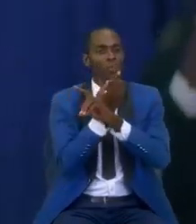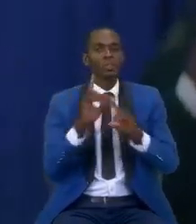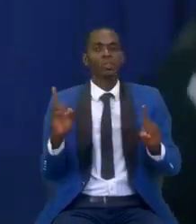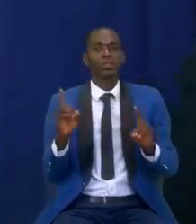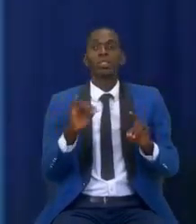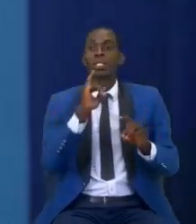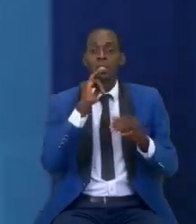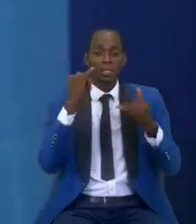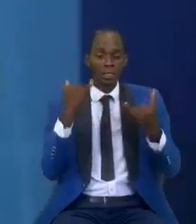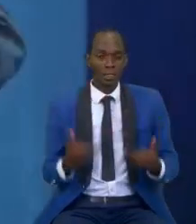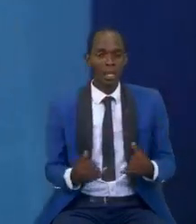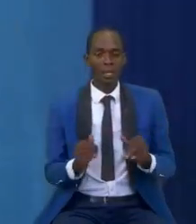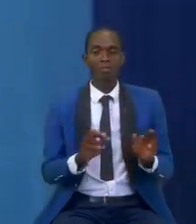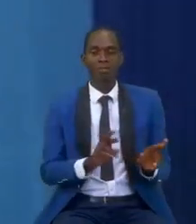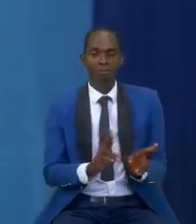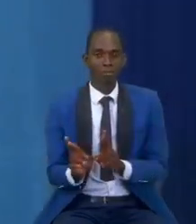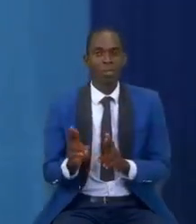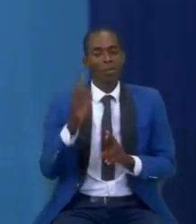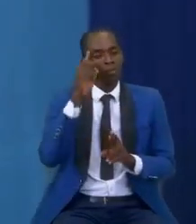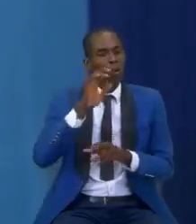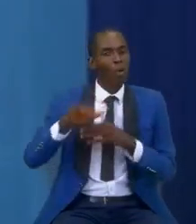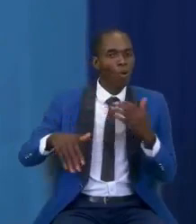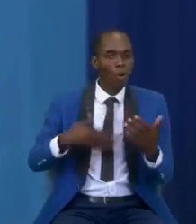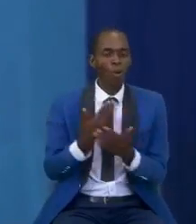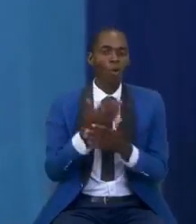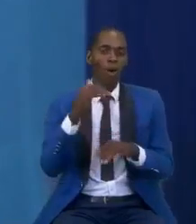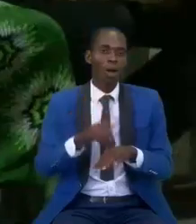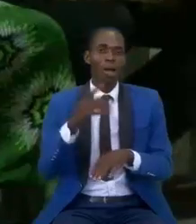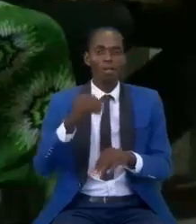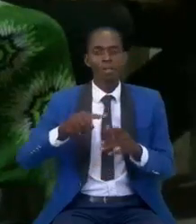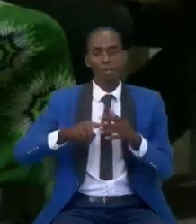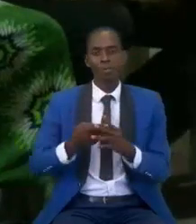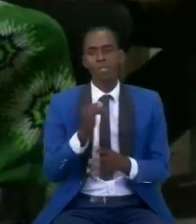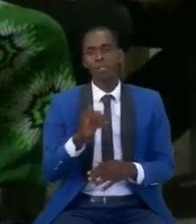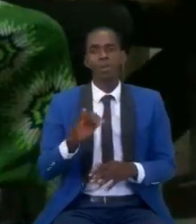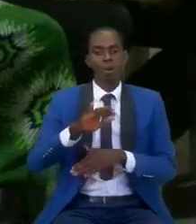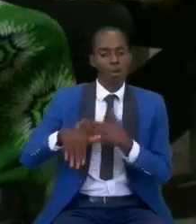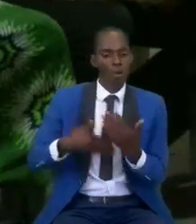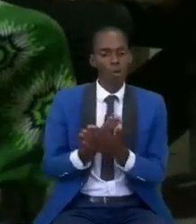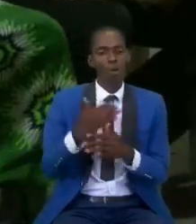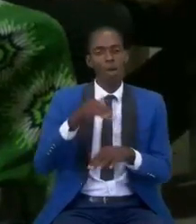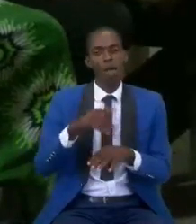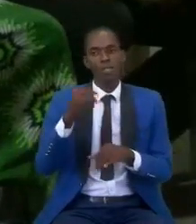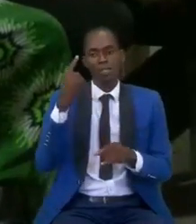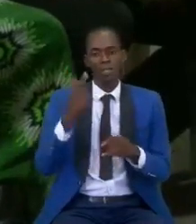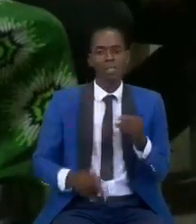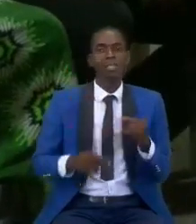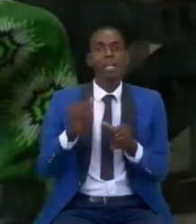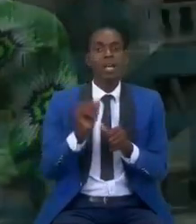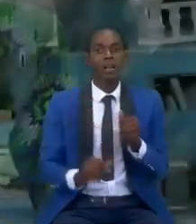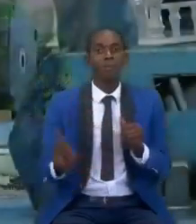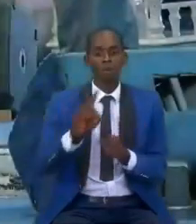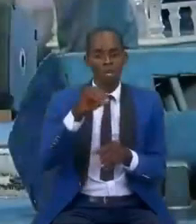beginning, all at the end, everyone in the middle. Look at that verse now. Chapter 53